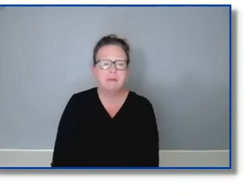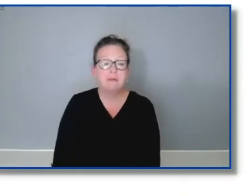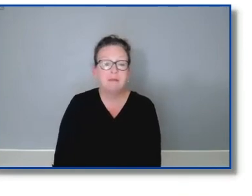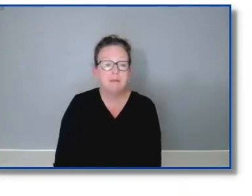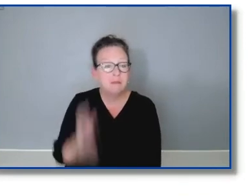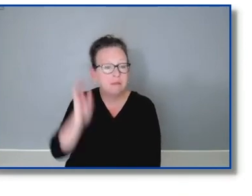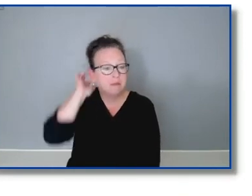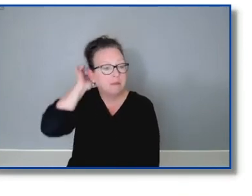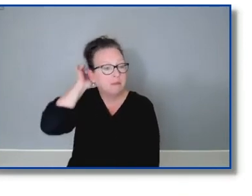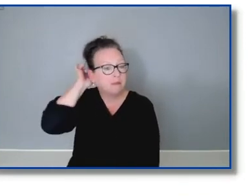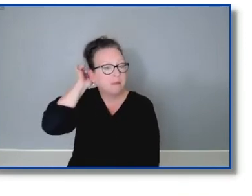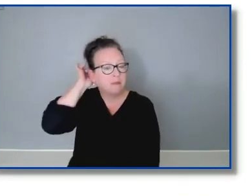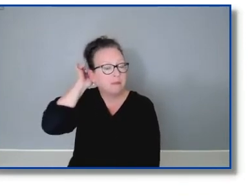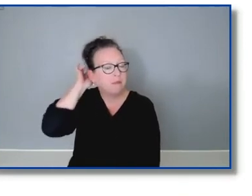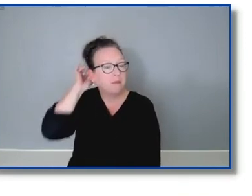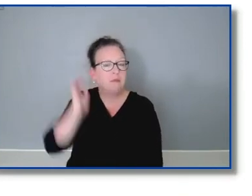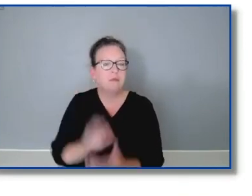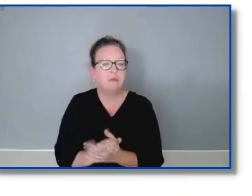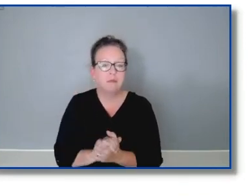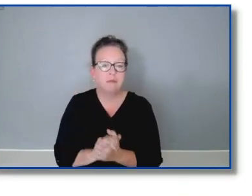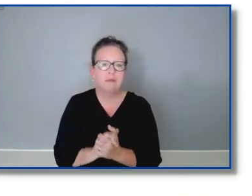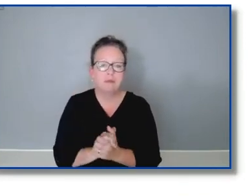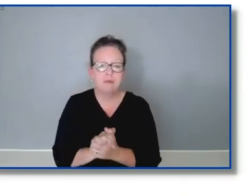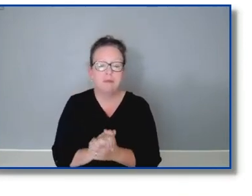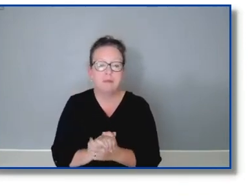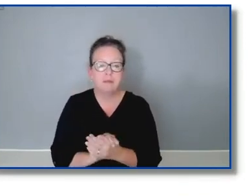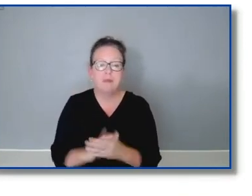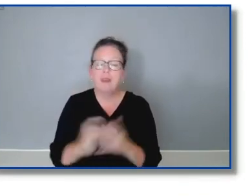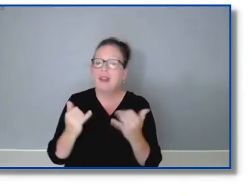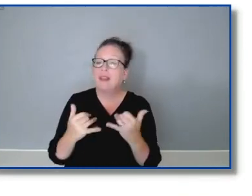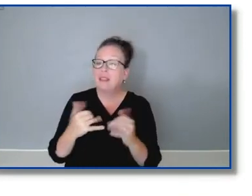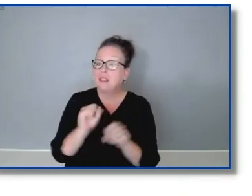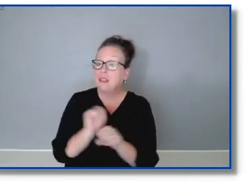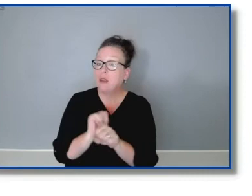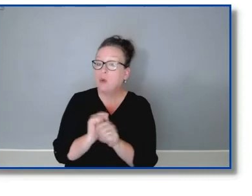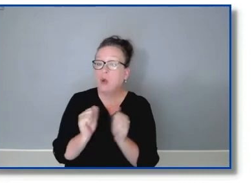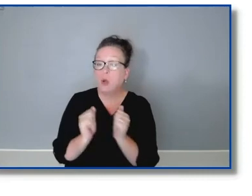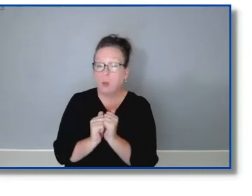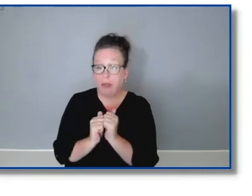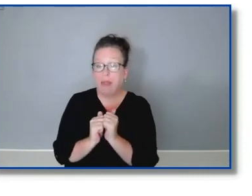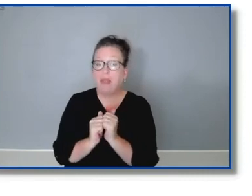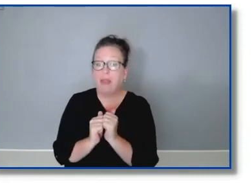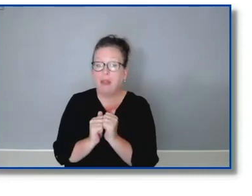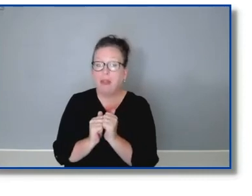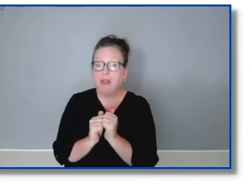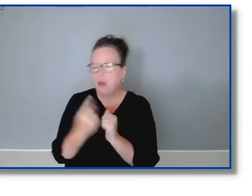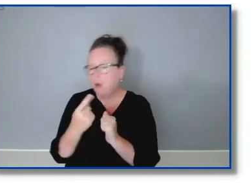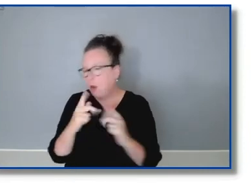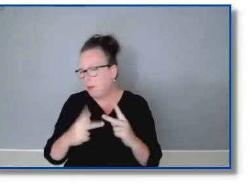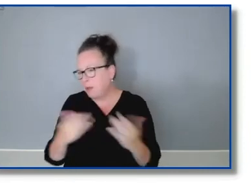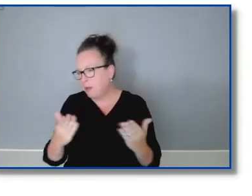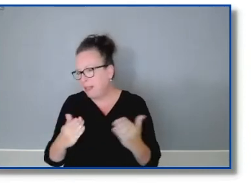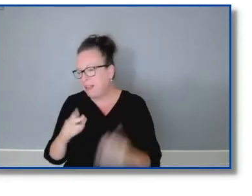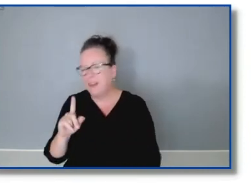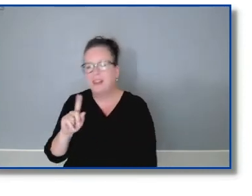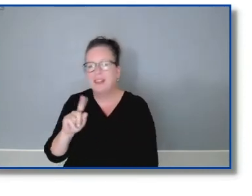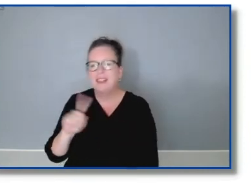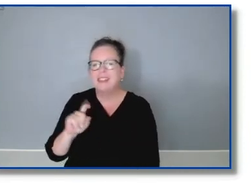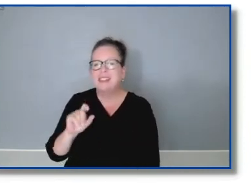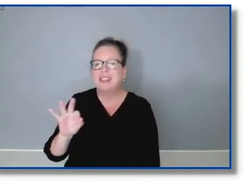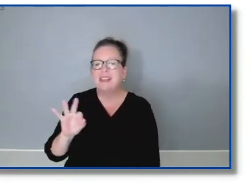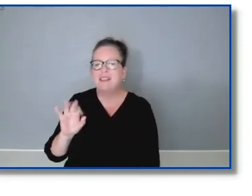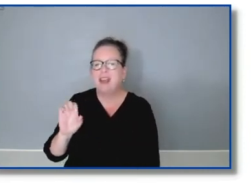Here is another collaboration. Earlier collaboration was one of the people who are in the audience was Ziv Epstein and was Holly